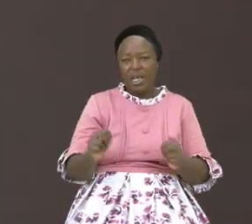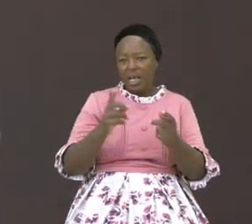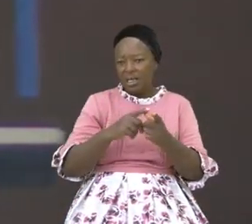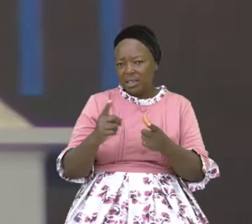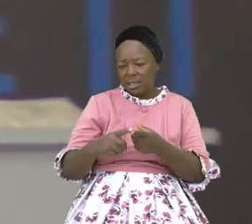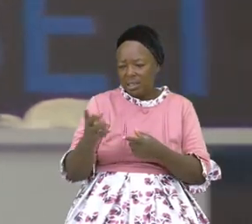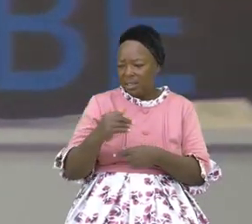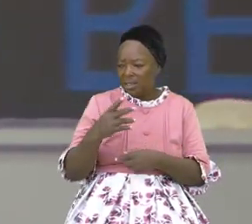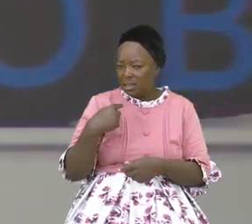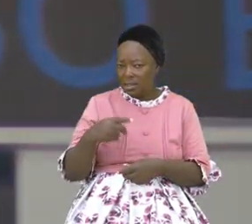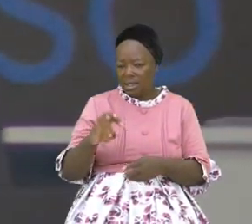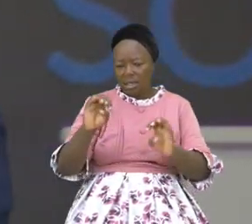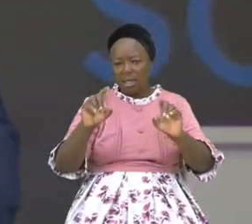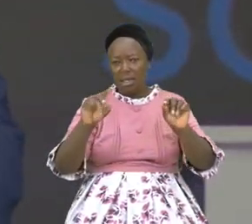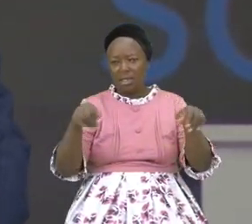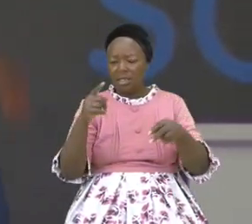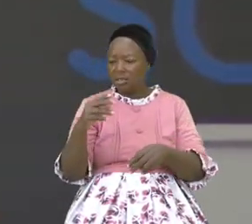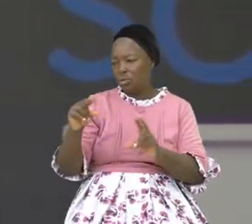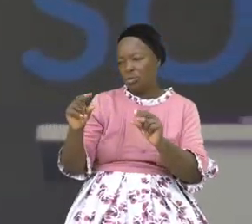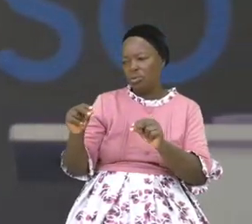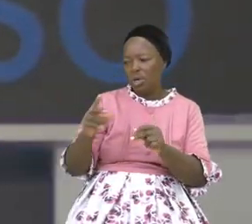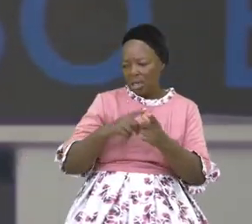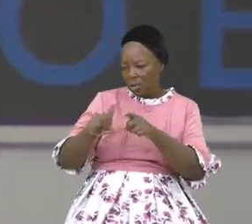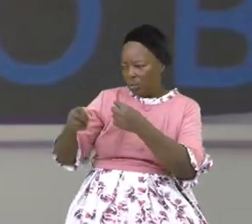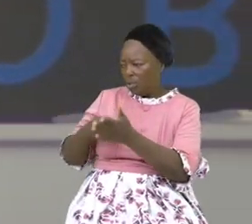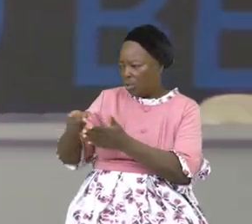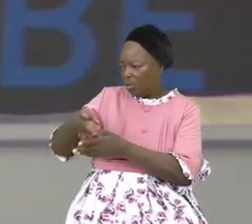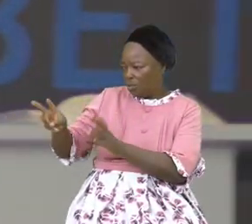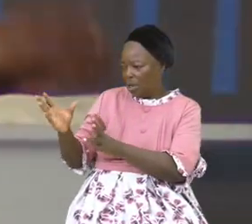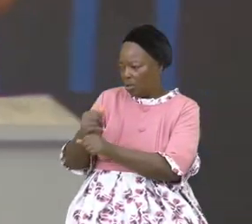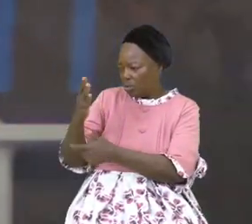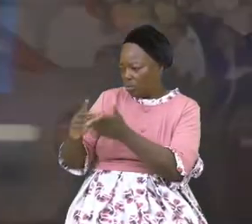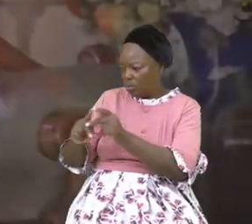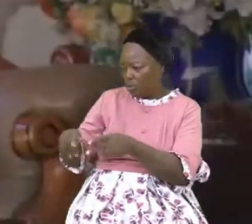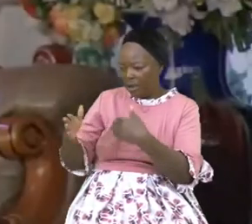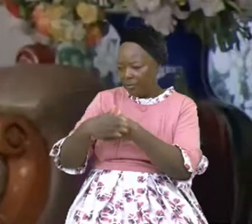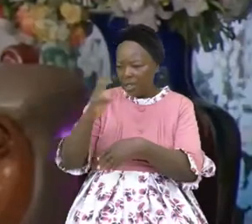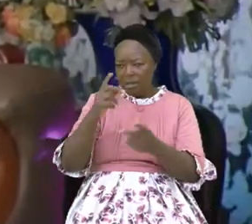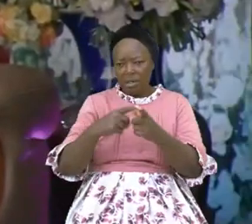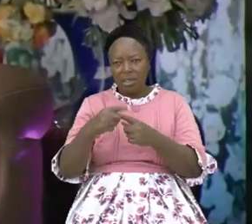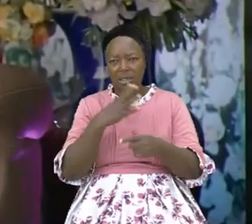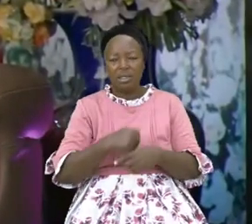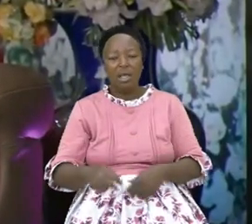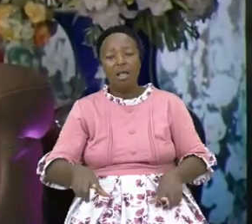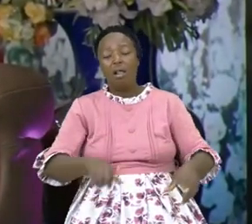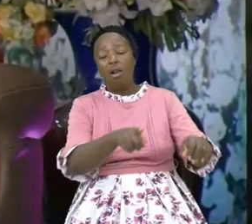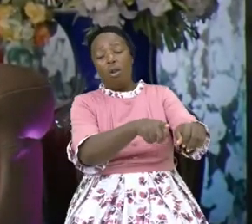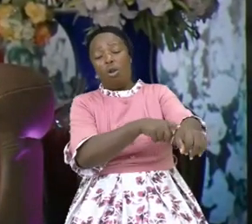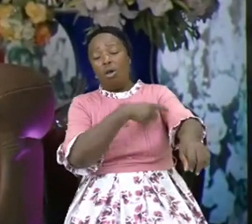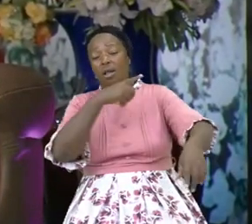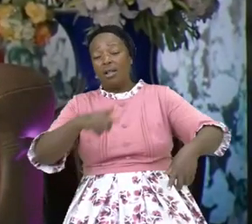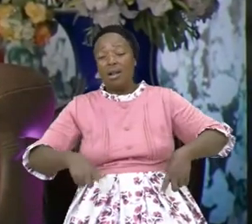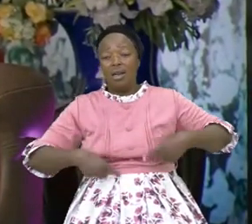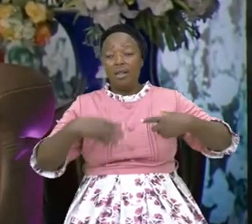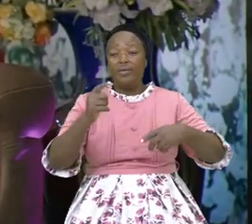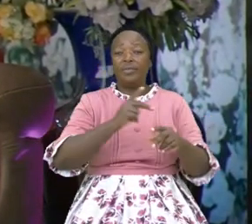settled, and he went this way and got some people after him, and they say, long live the